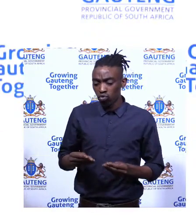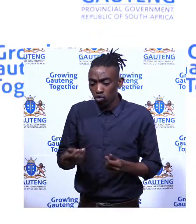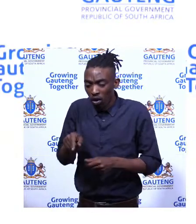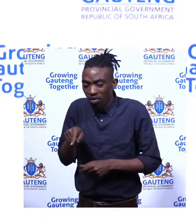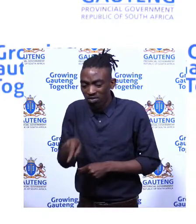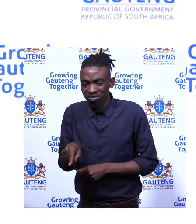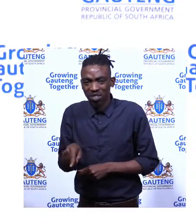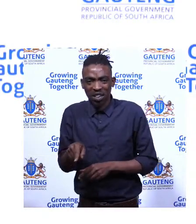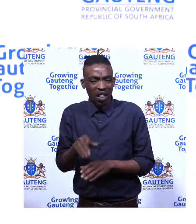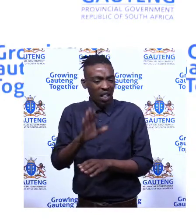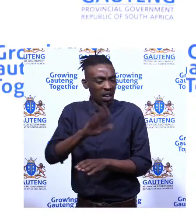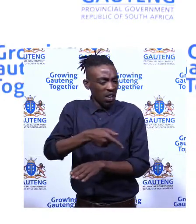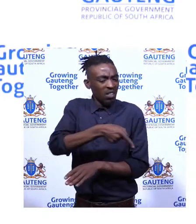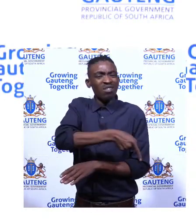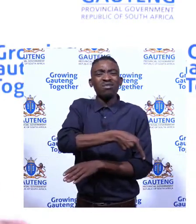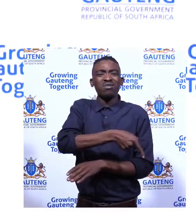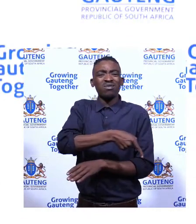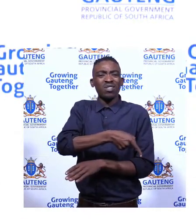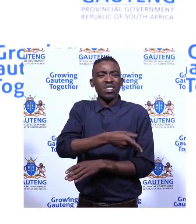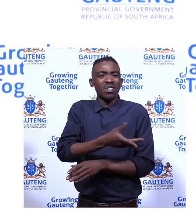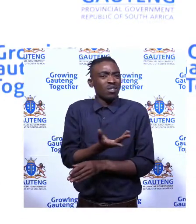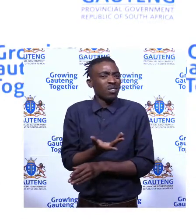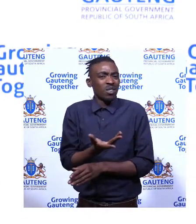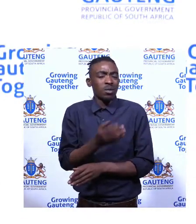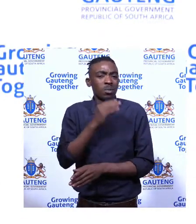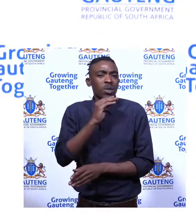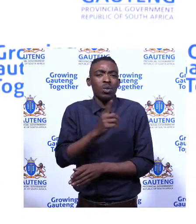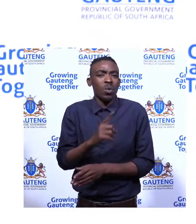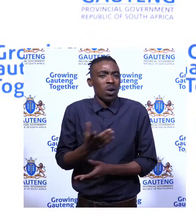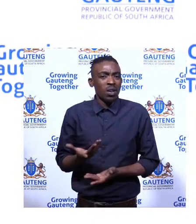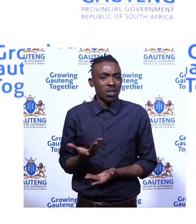other balances. If you do something